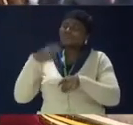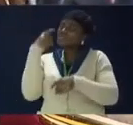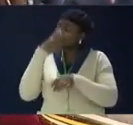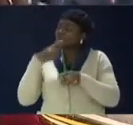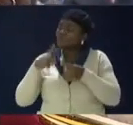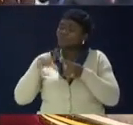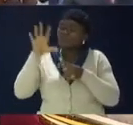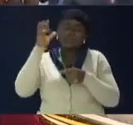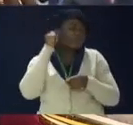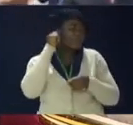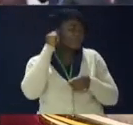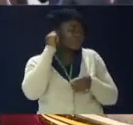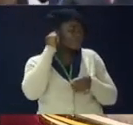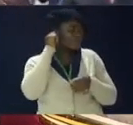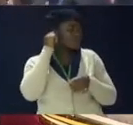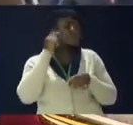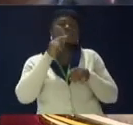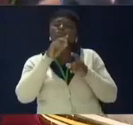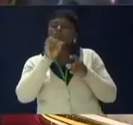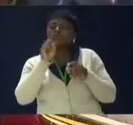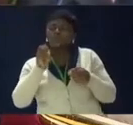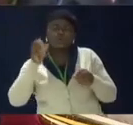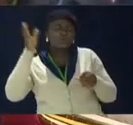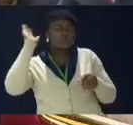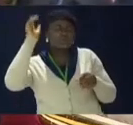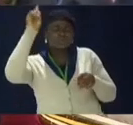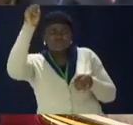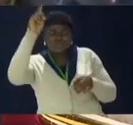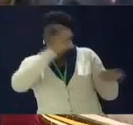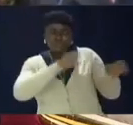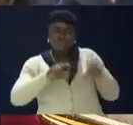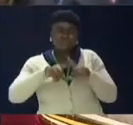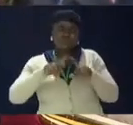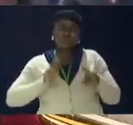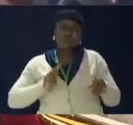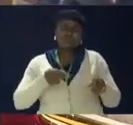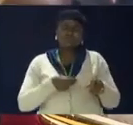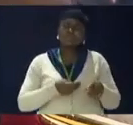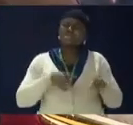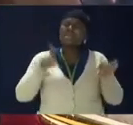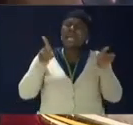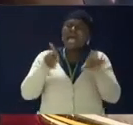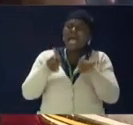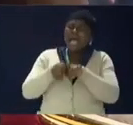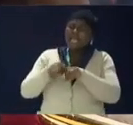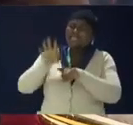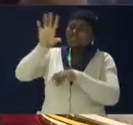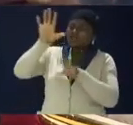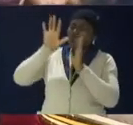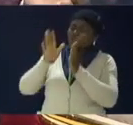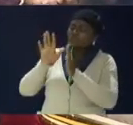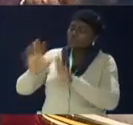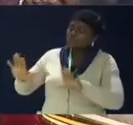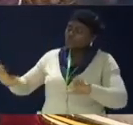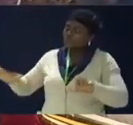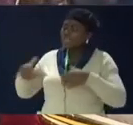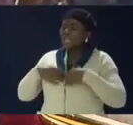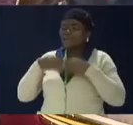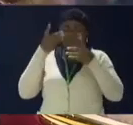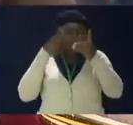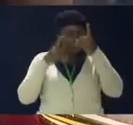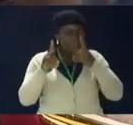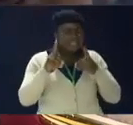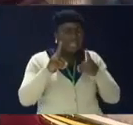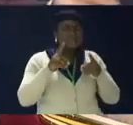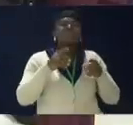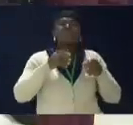ears, so will you do unto us. As your children have prophesied,